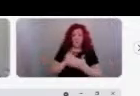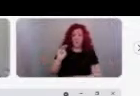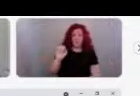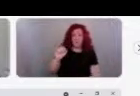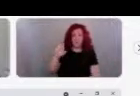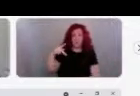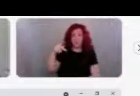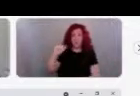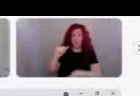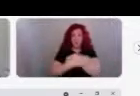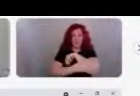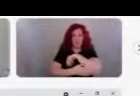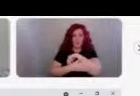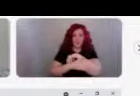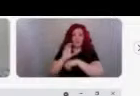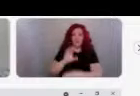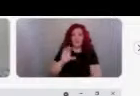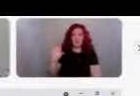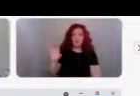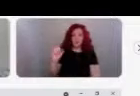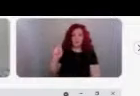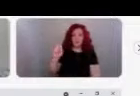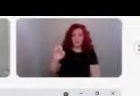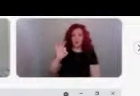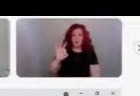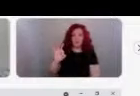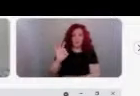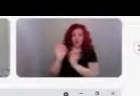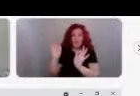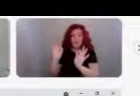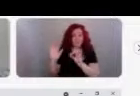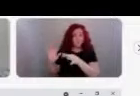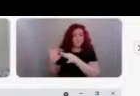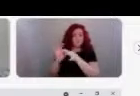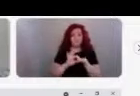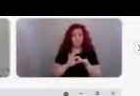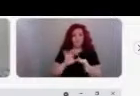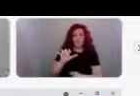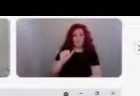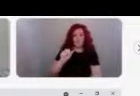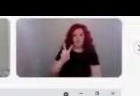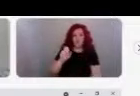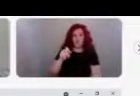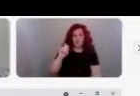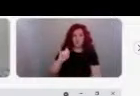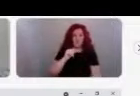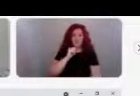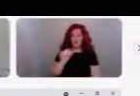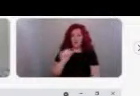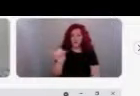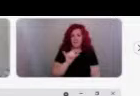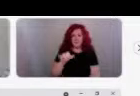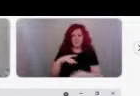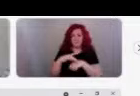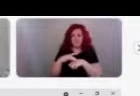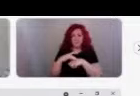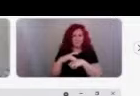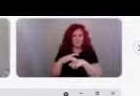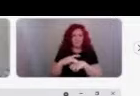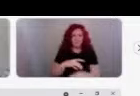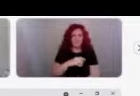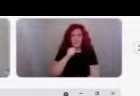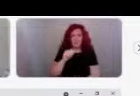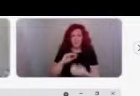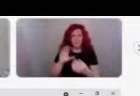creek and carefree specifically were drawn into yavapai county with which they had literally nothing in common geographically nor as a